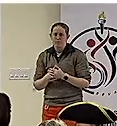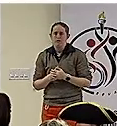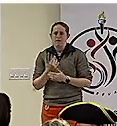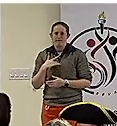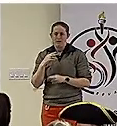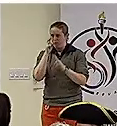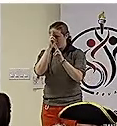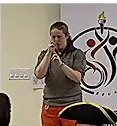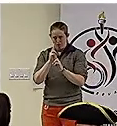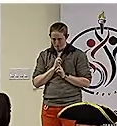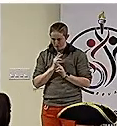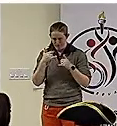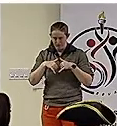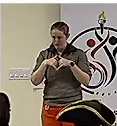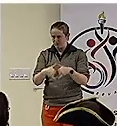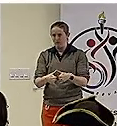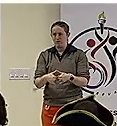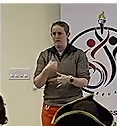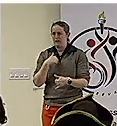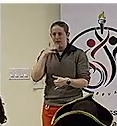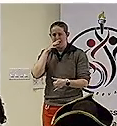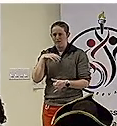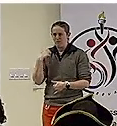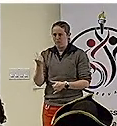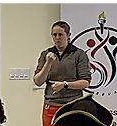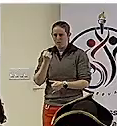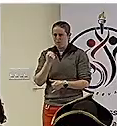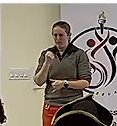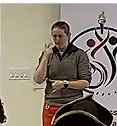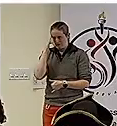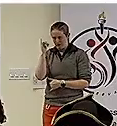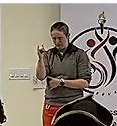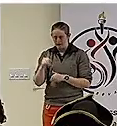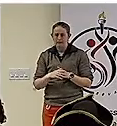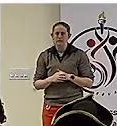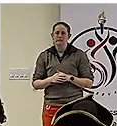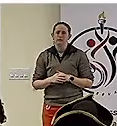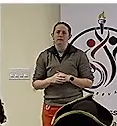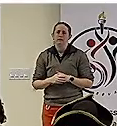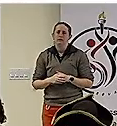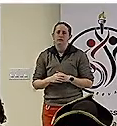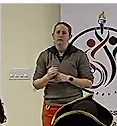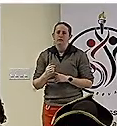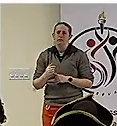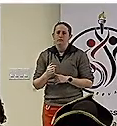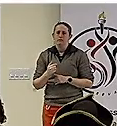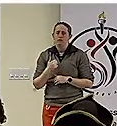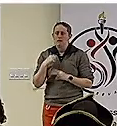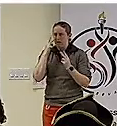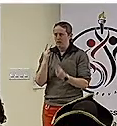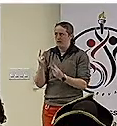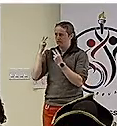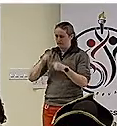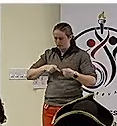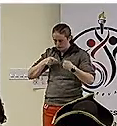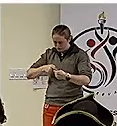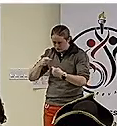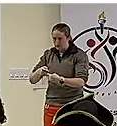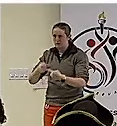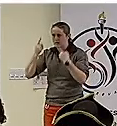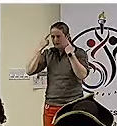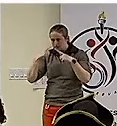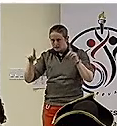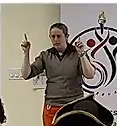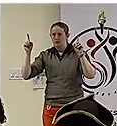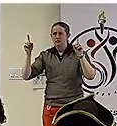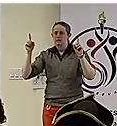I'll carry it forward with gratitude and humility. I want to end on this note. As I look back on the struggles, the triumphs, the